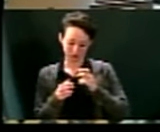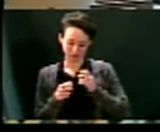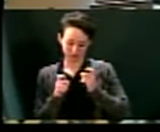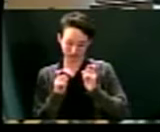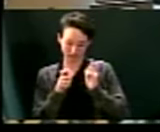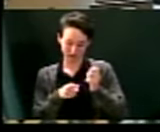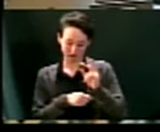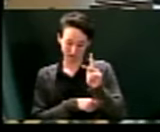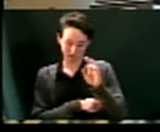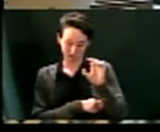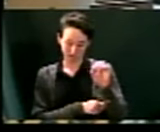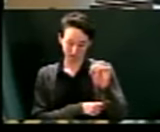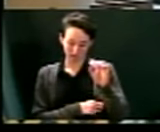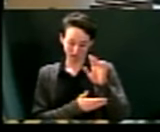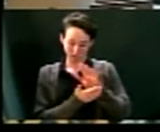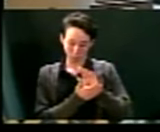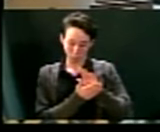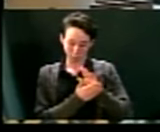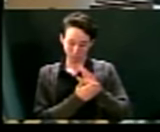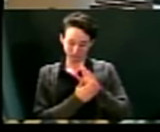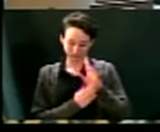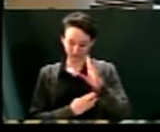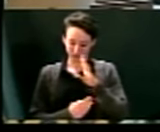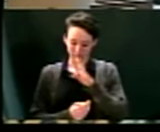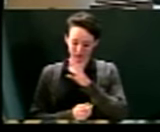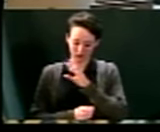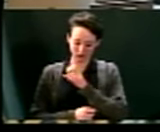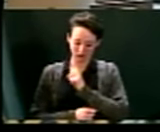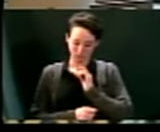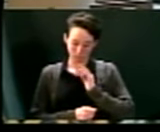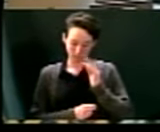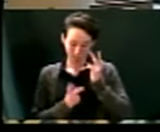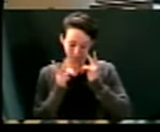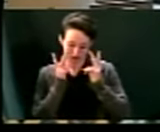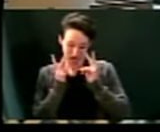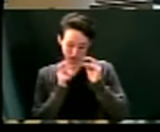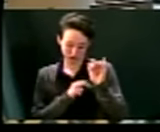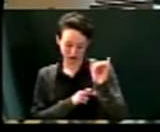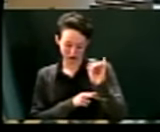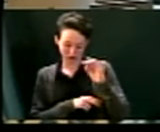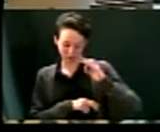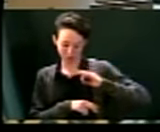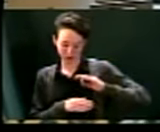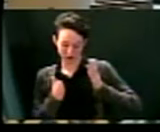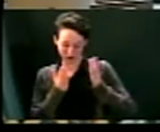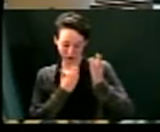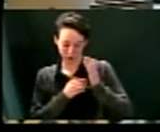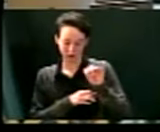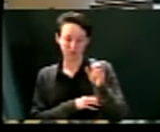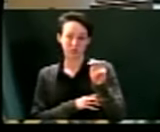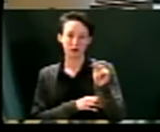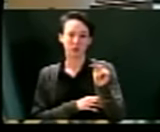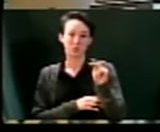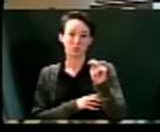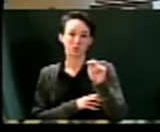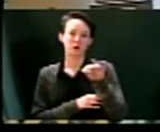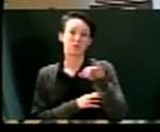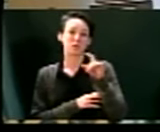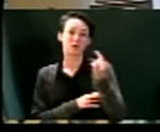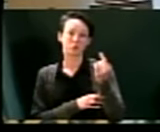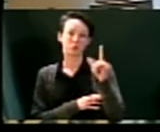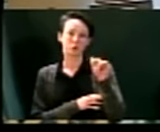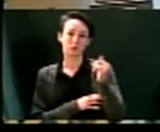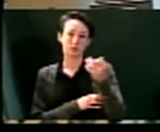for the period of January 1, 2019 through December 31, 2020, which may be extended for 1 additional year for a